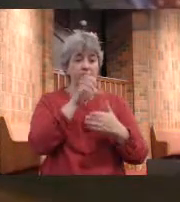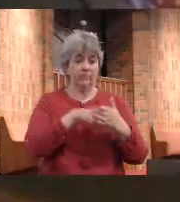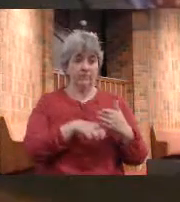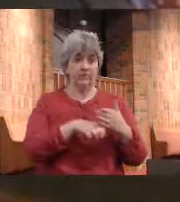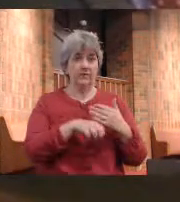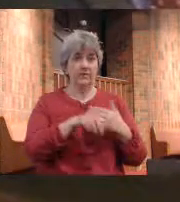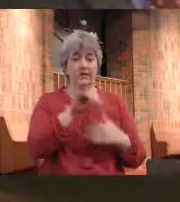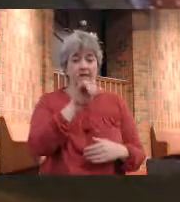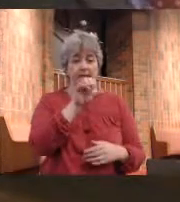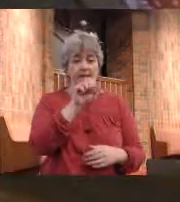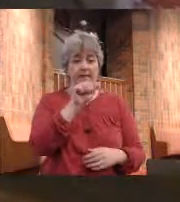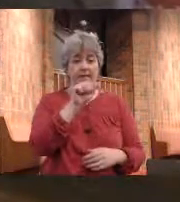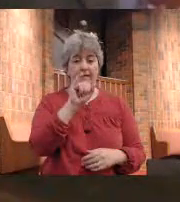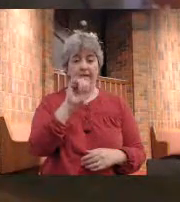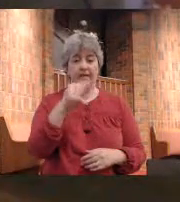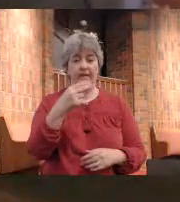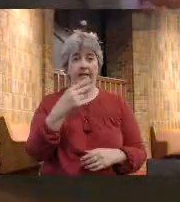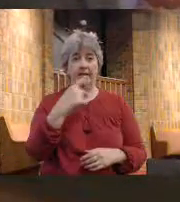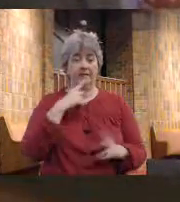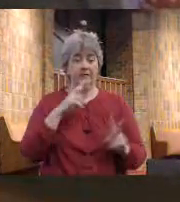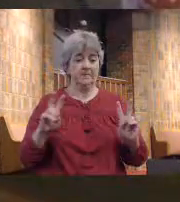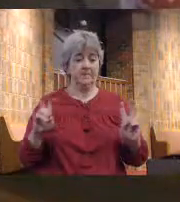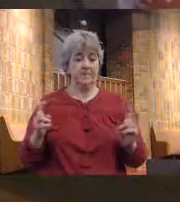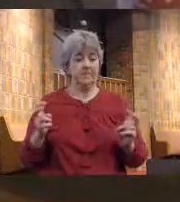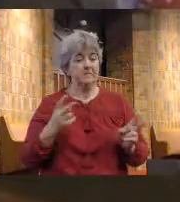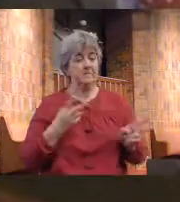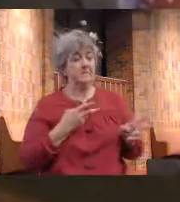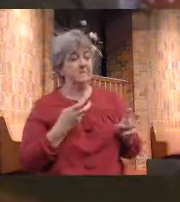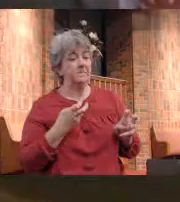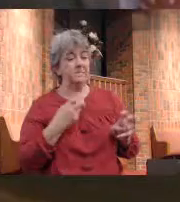the book of Isaiah, and he says, my house